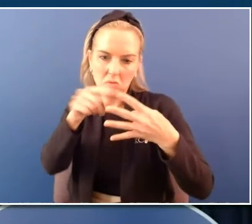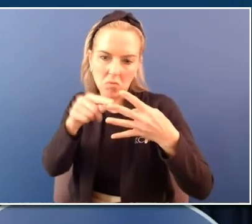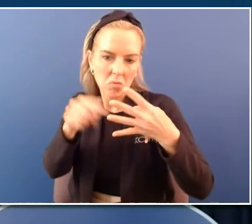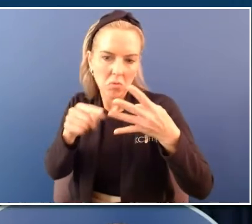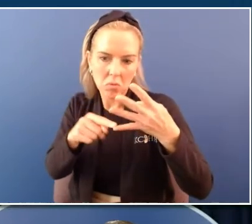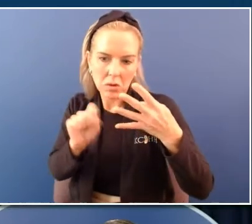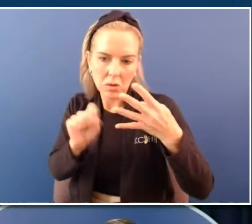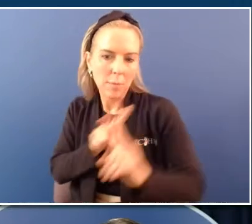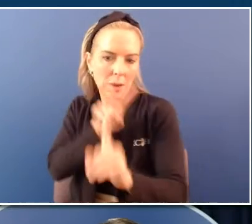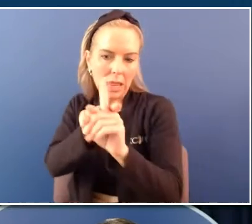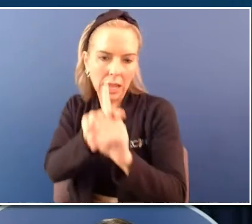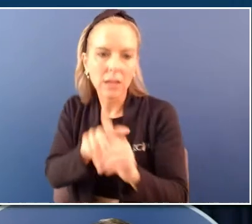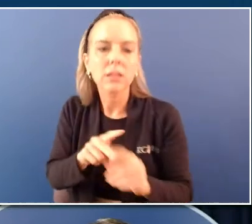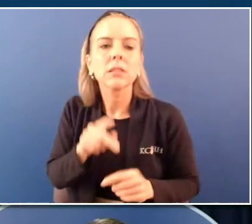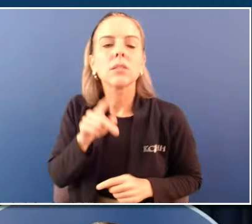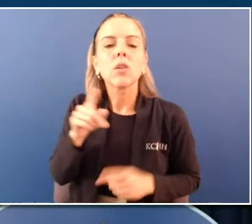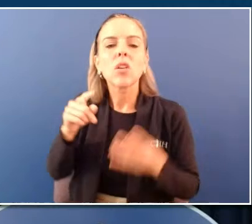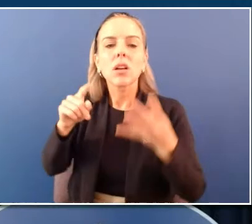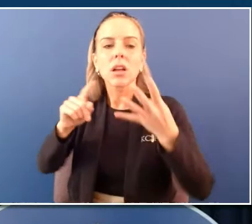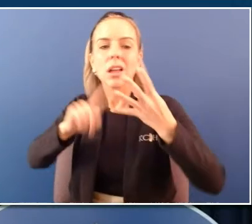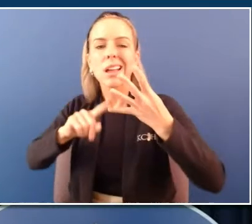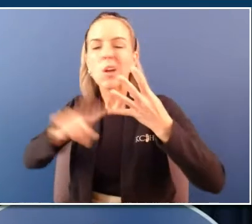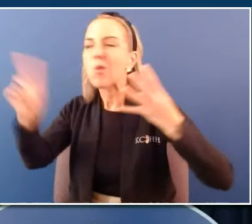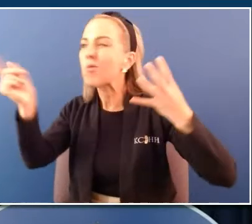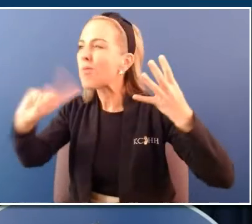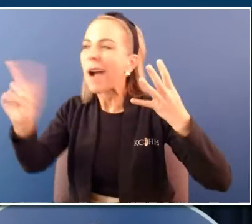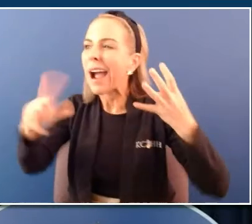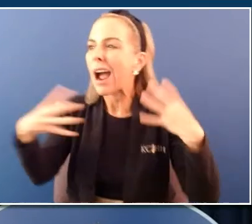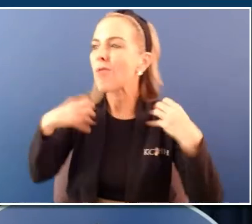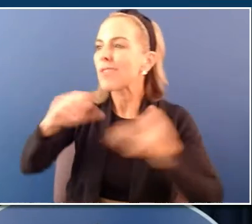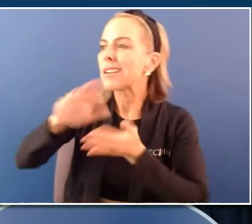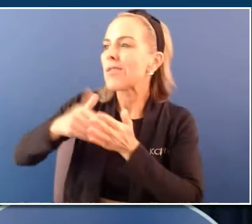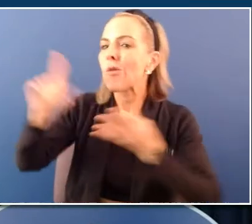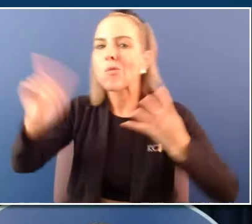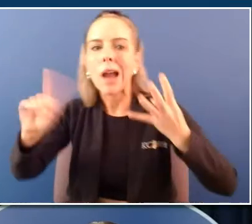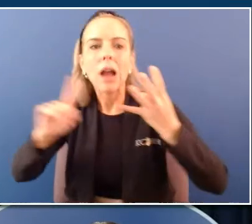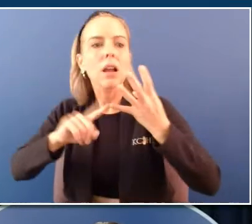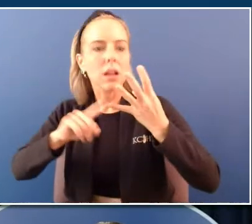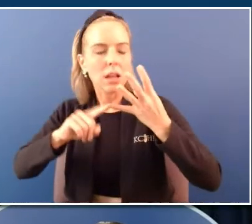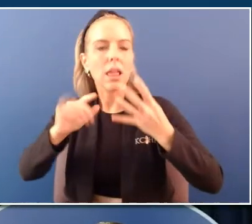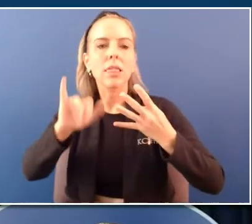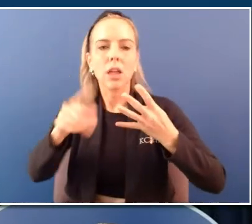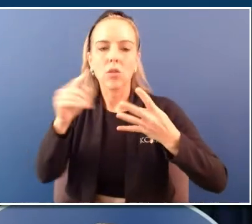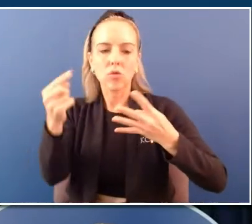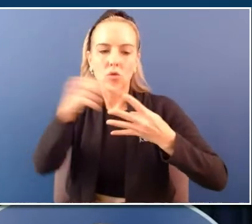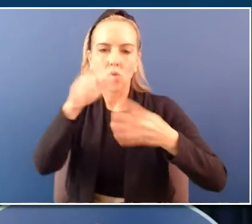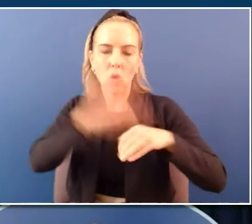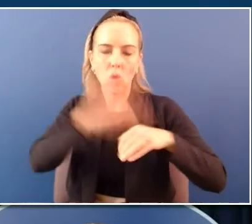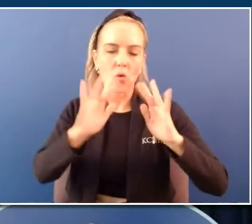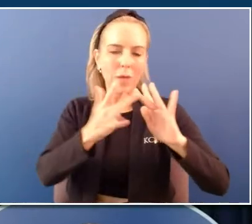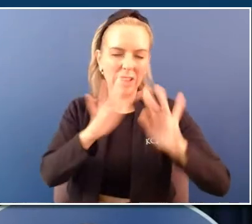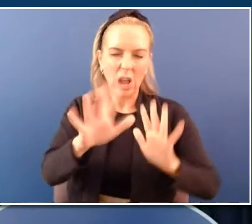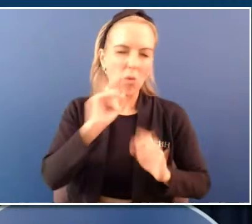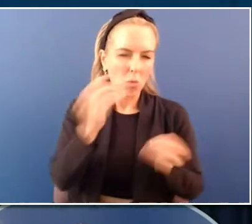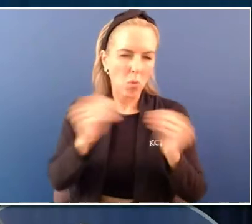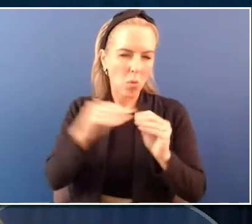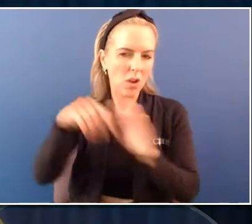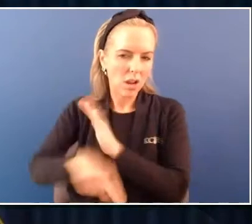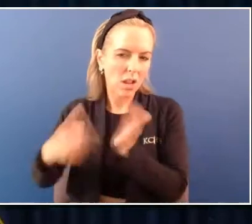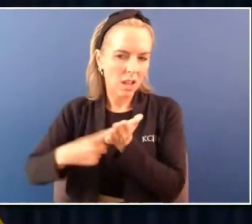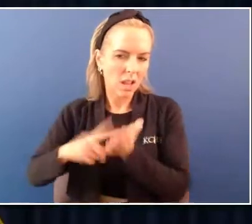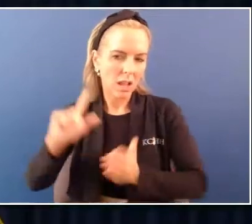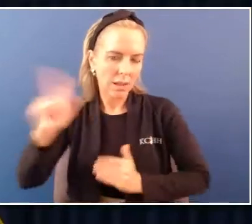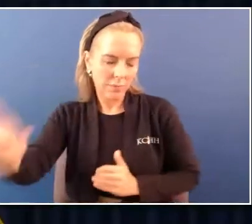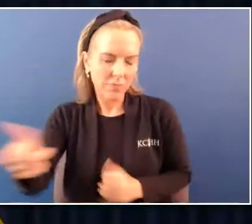the FEMA.gov website, and I'm going to talk about them in a minute. Here's where we stand on individual assistance